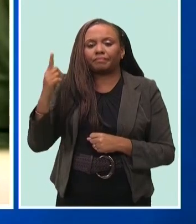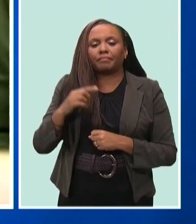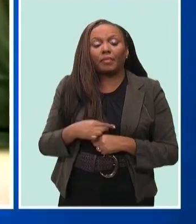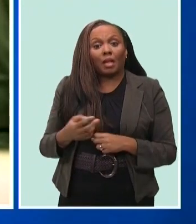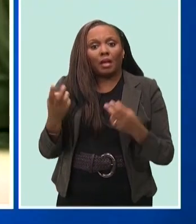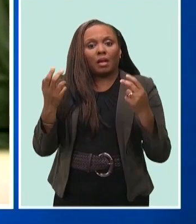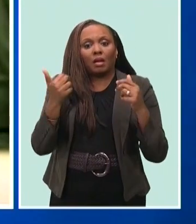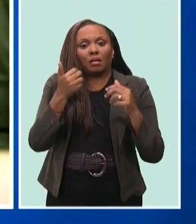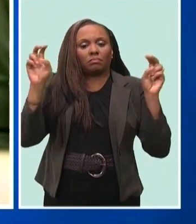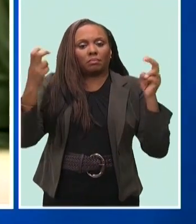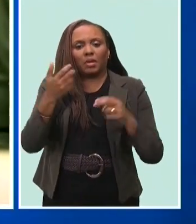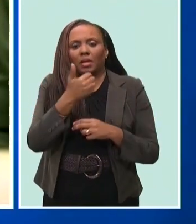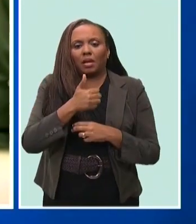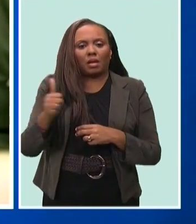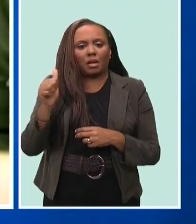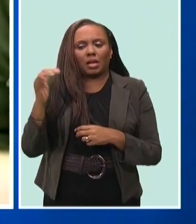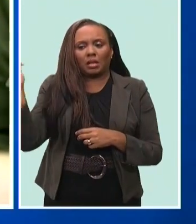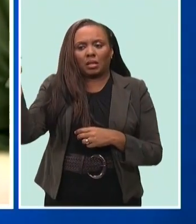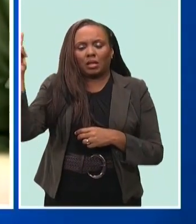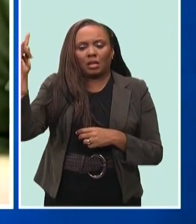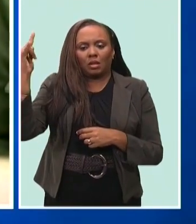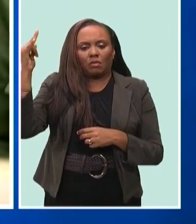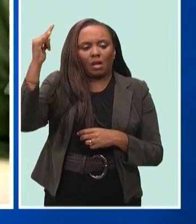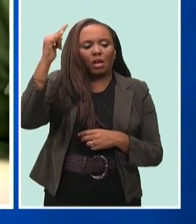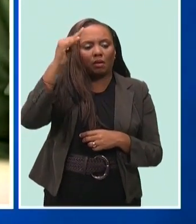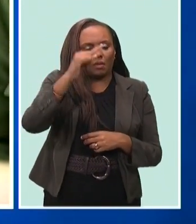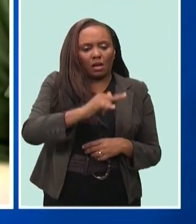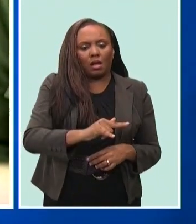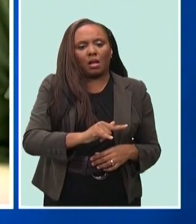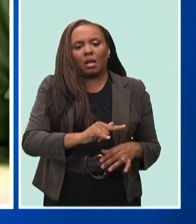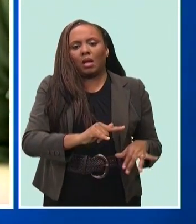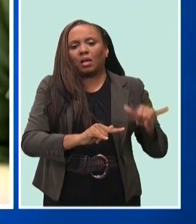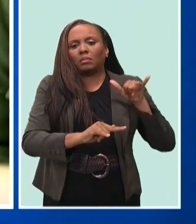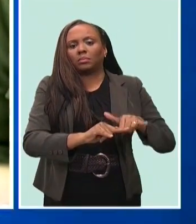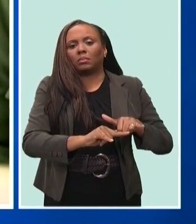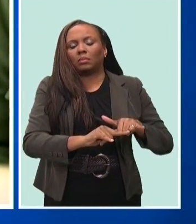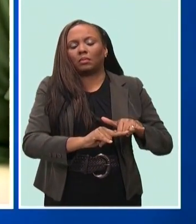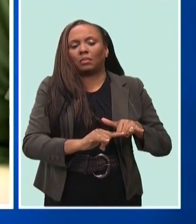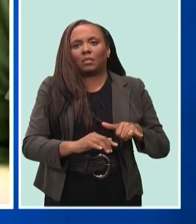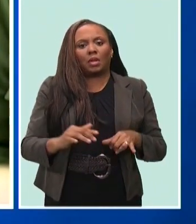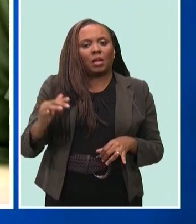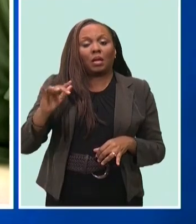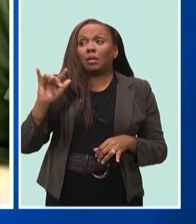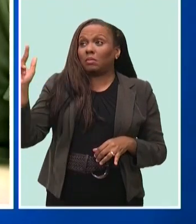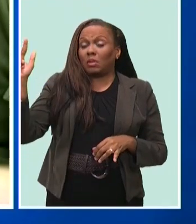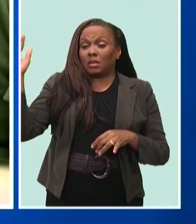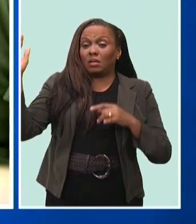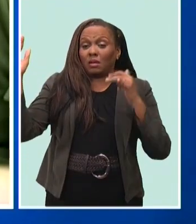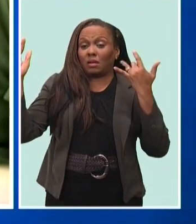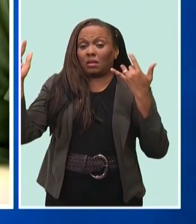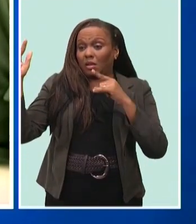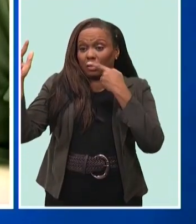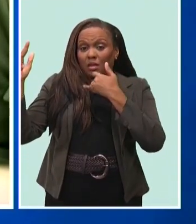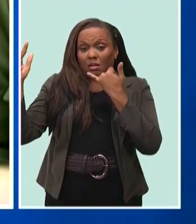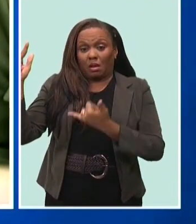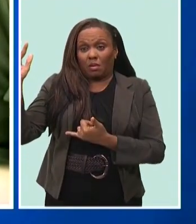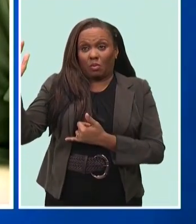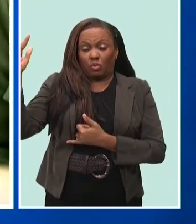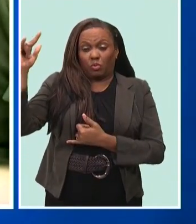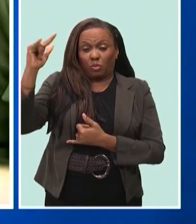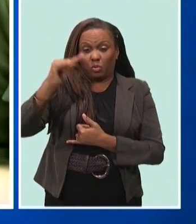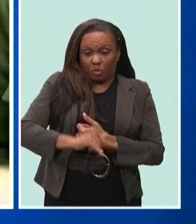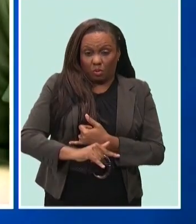its destination and thereafter be grounded until further notice. So planes that are in the air will be grounded.